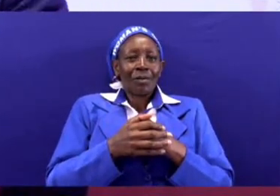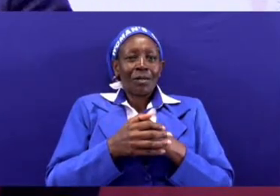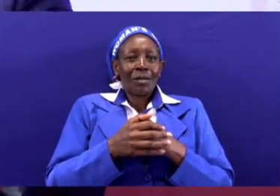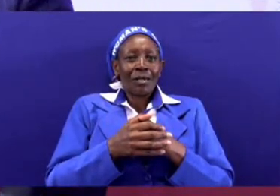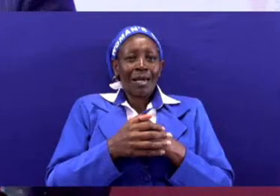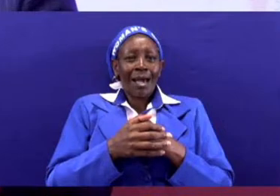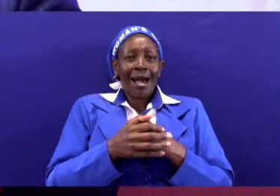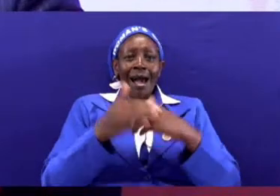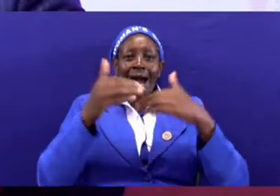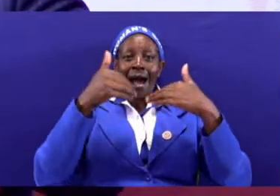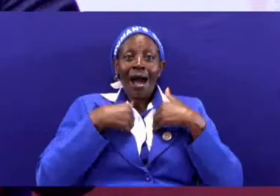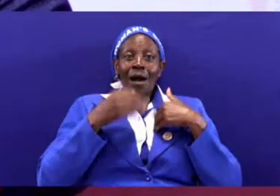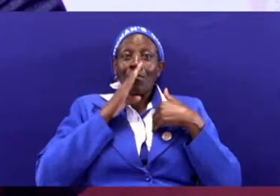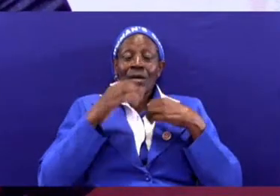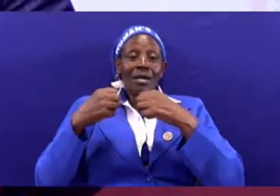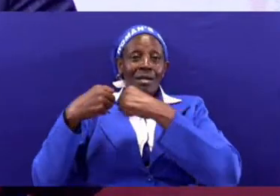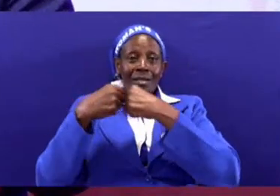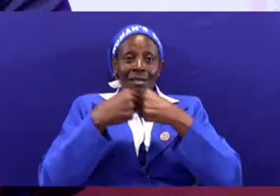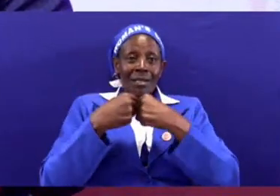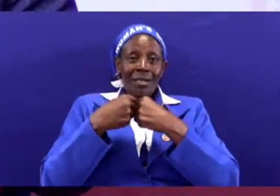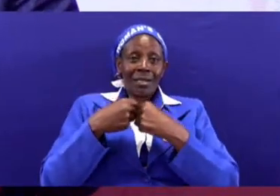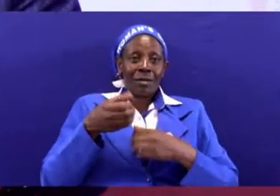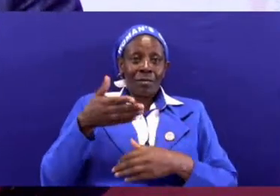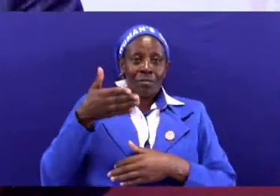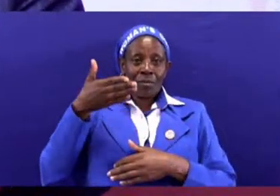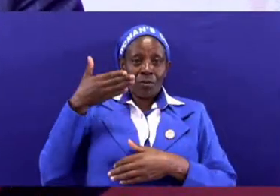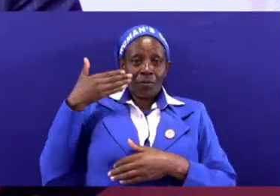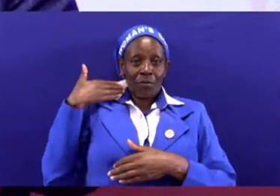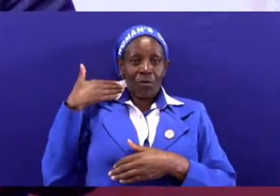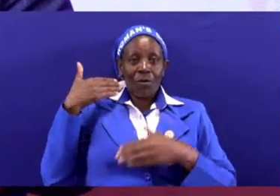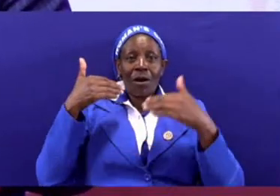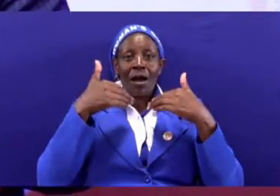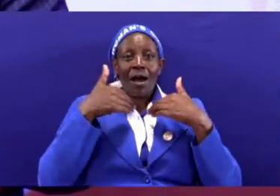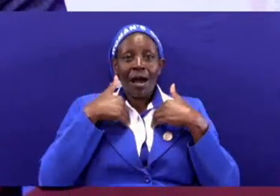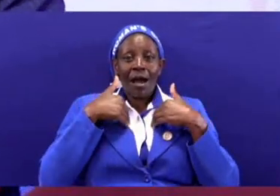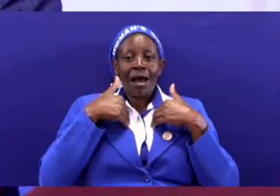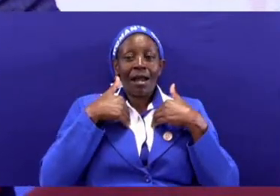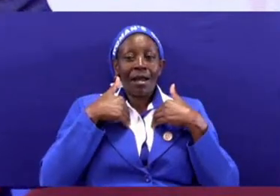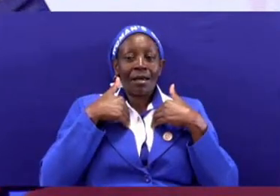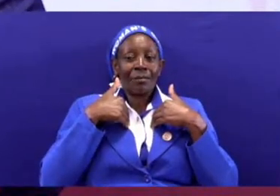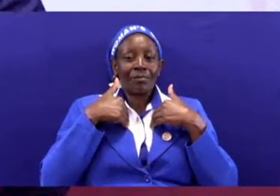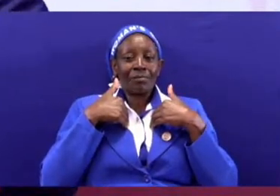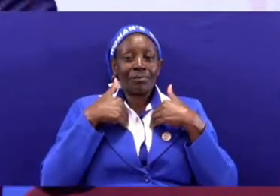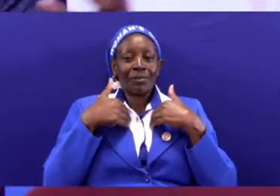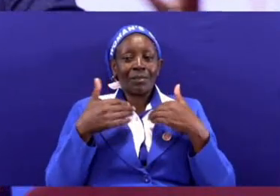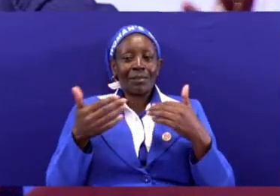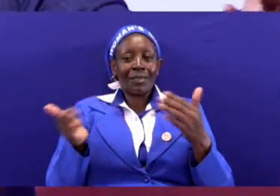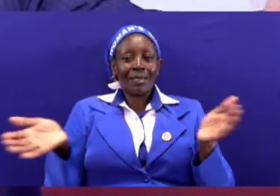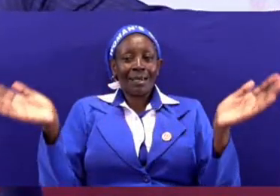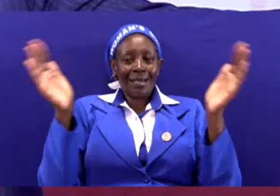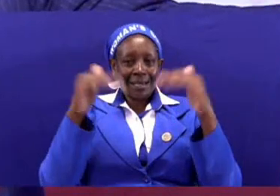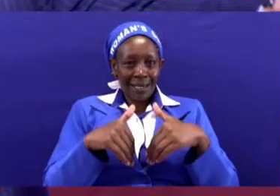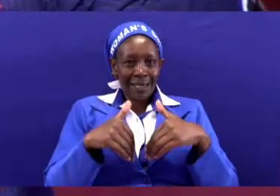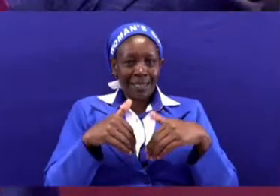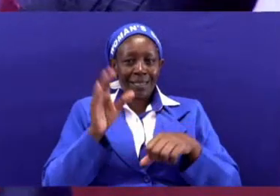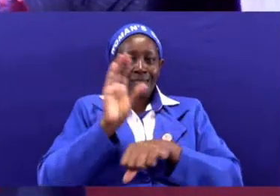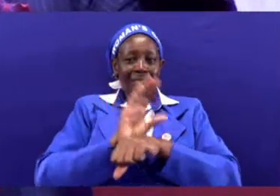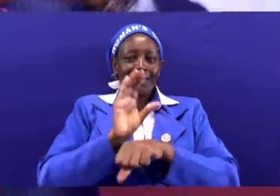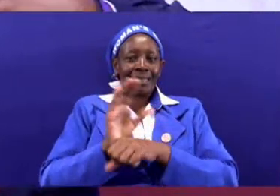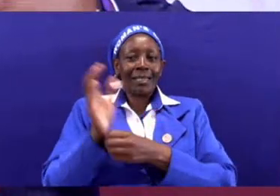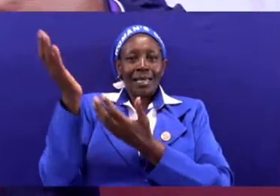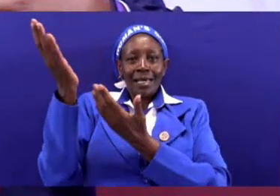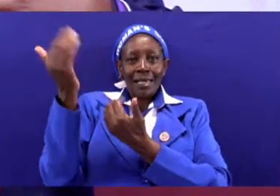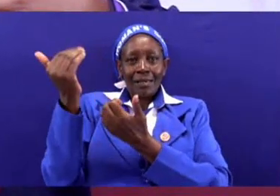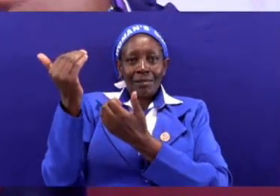have been challenged because previously we had a model of the church, I would call it the gathered church model, where we were expecting people to come